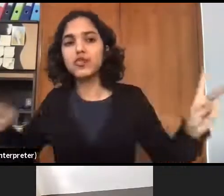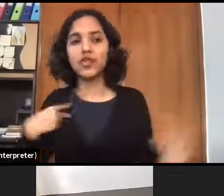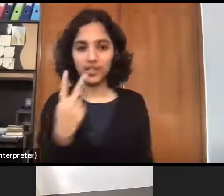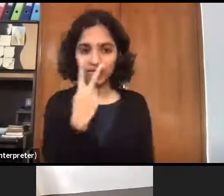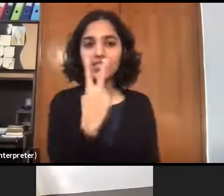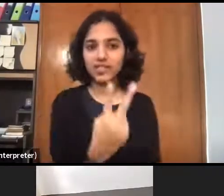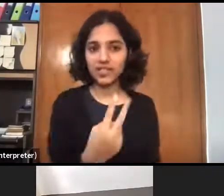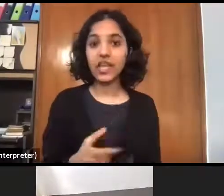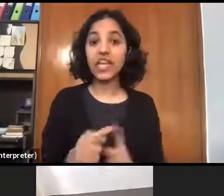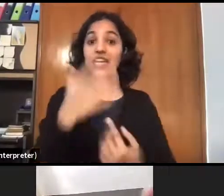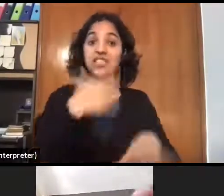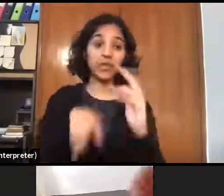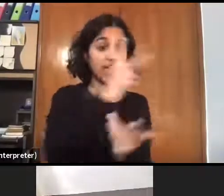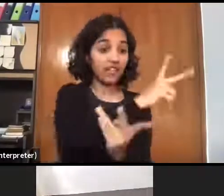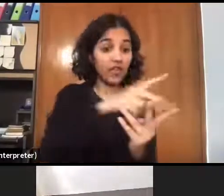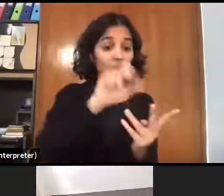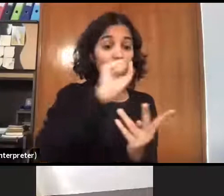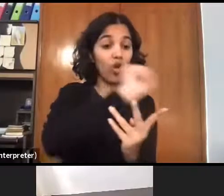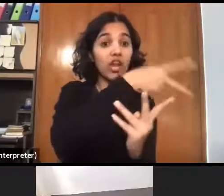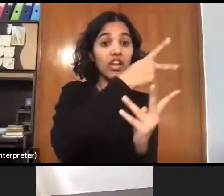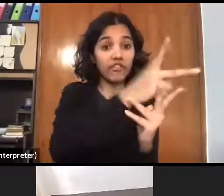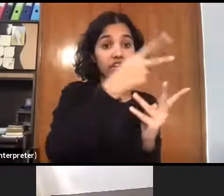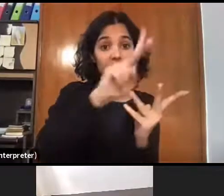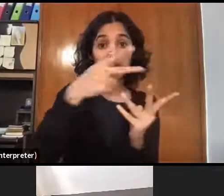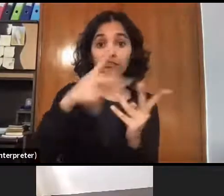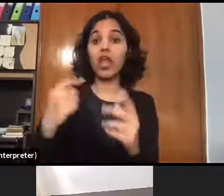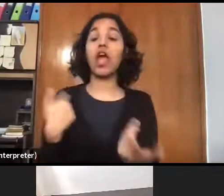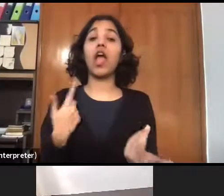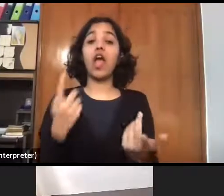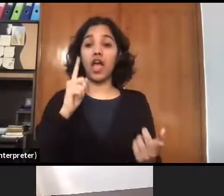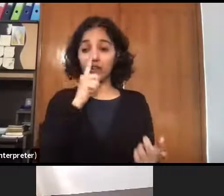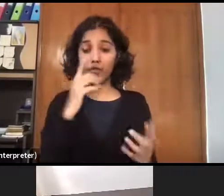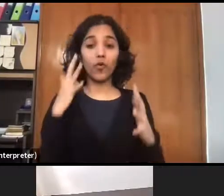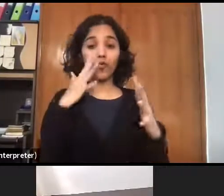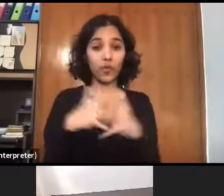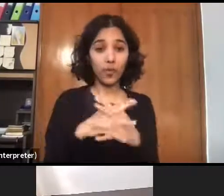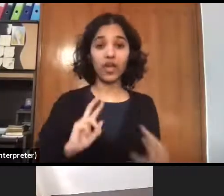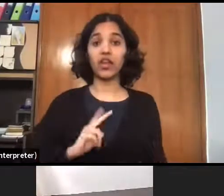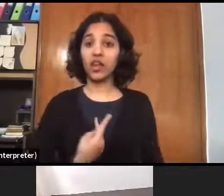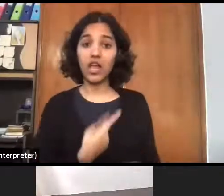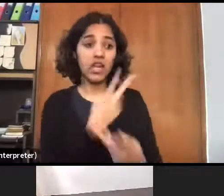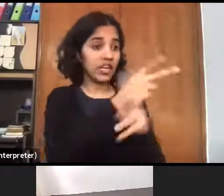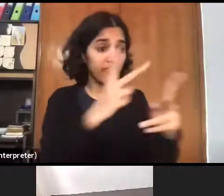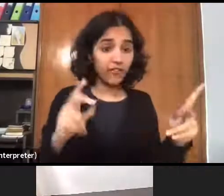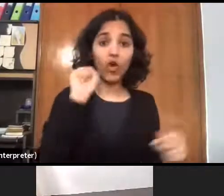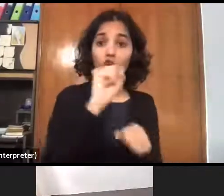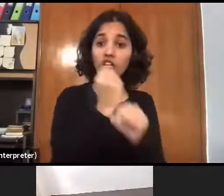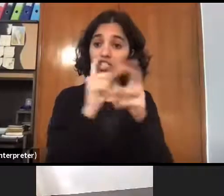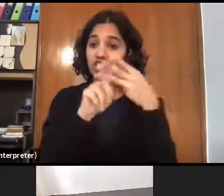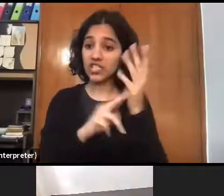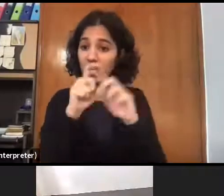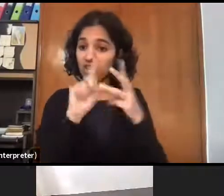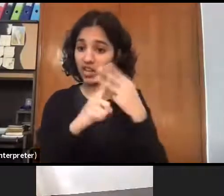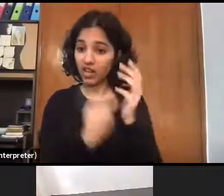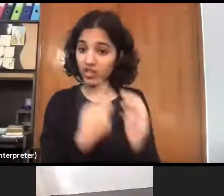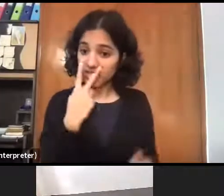across disability, people with disability from gender's perspective, the intersectionality with